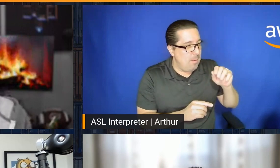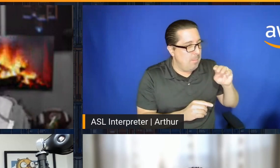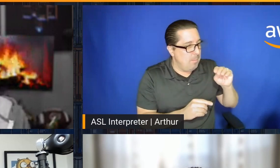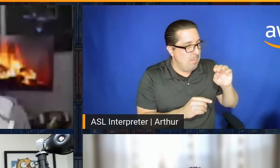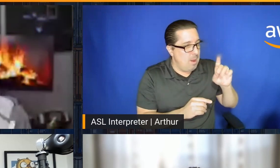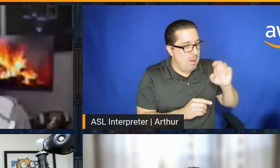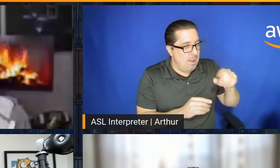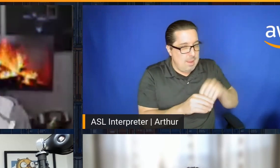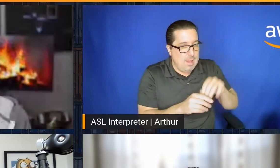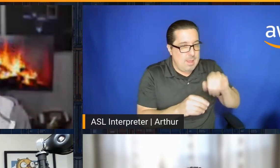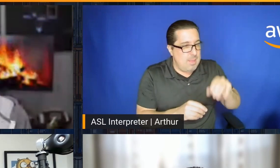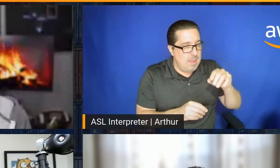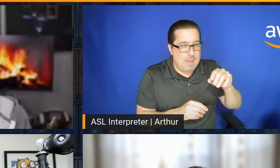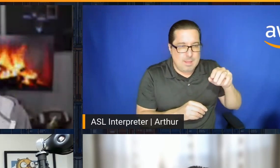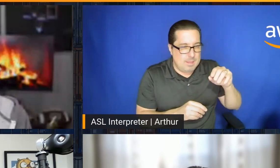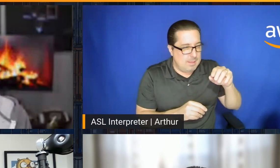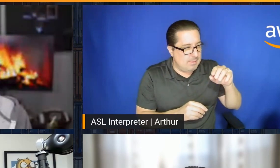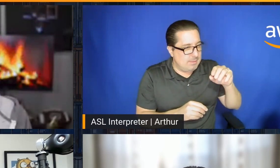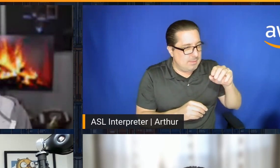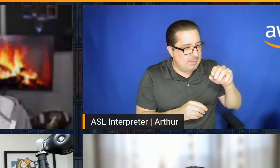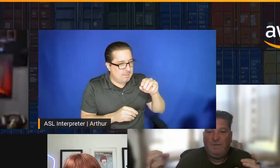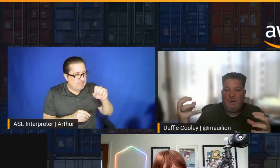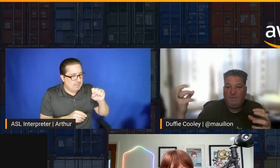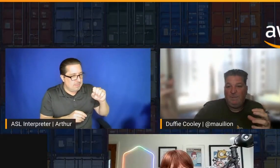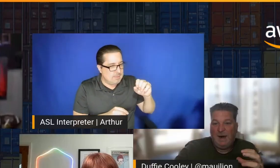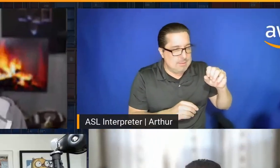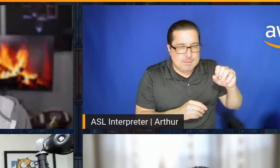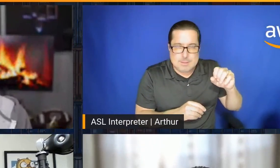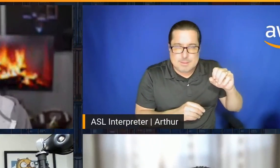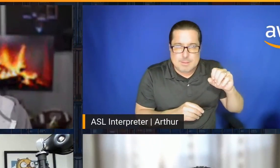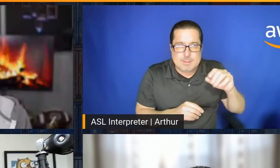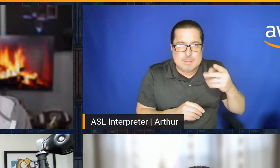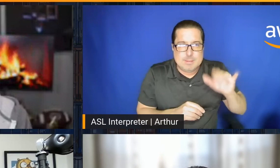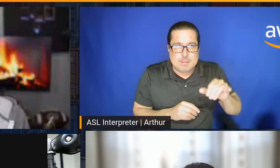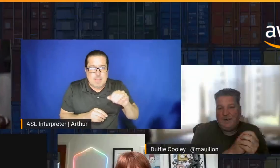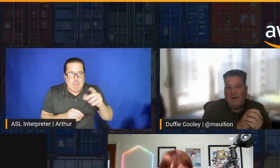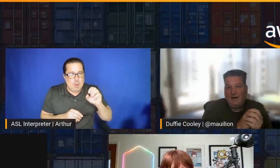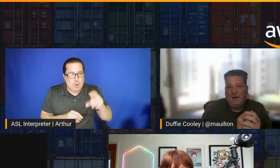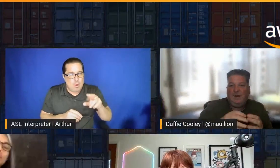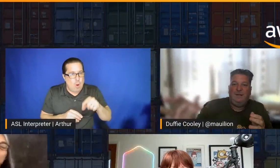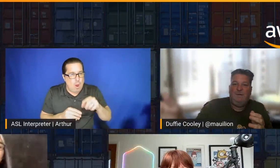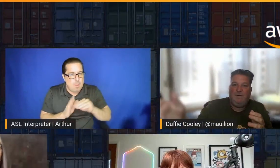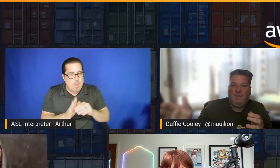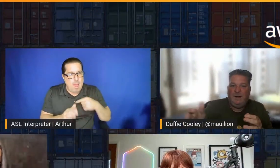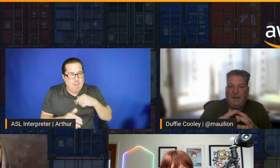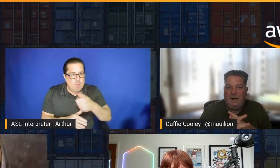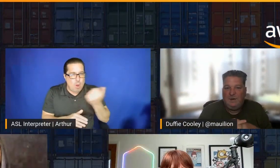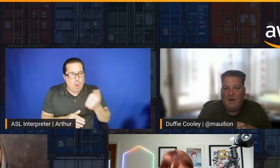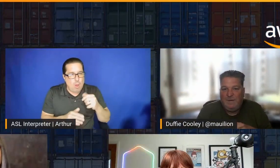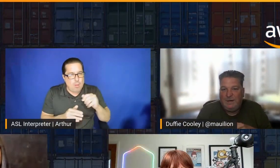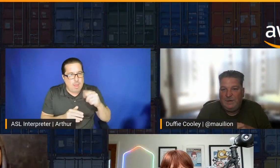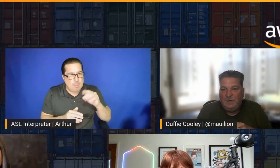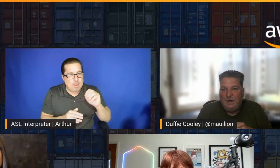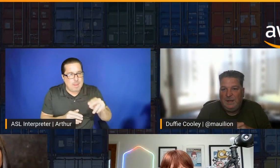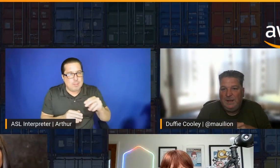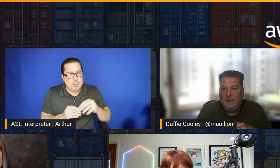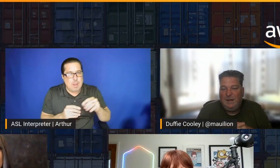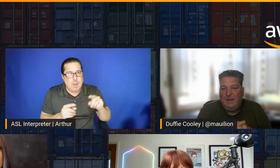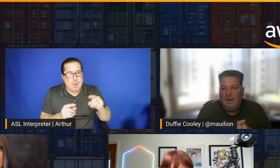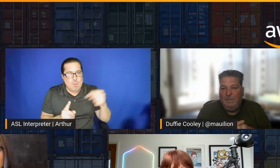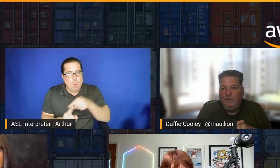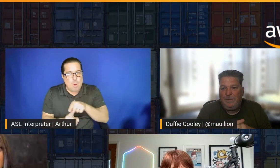and the sidecar next to each other, and we're attracting all of the traffic from that application to the sidecar, and then forwarding that traffic to